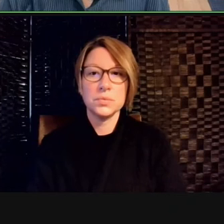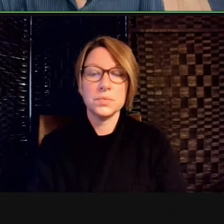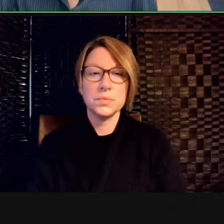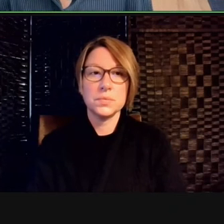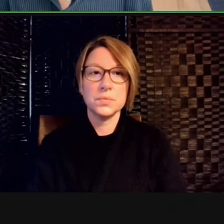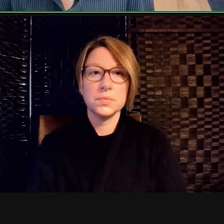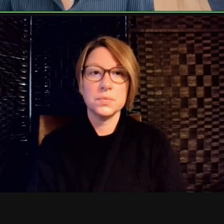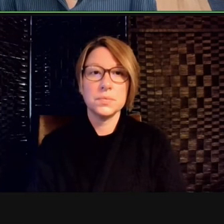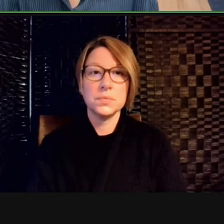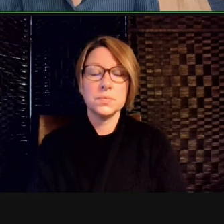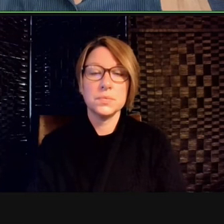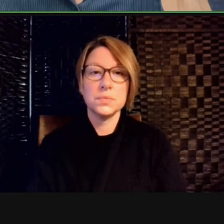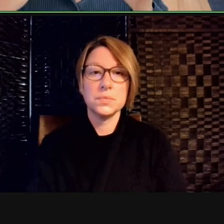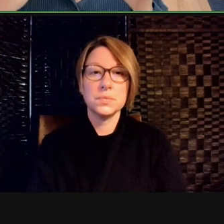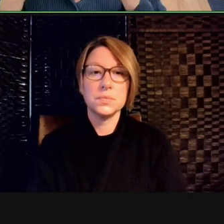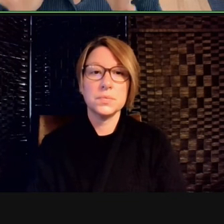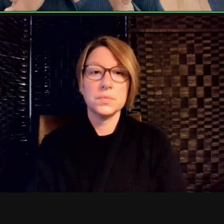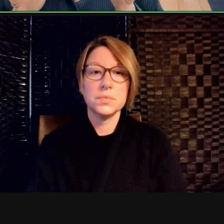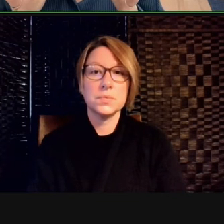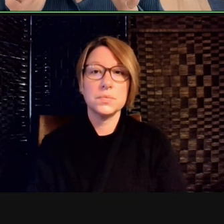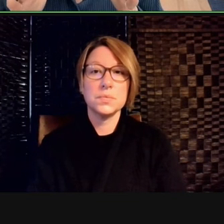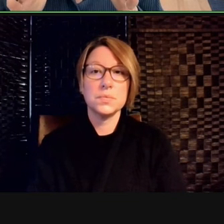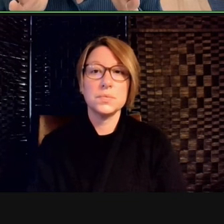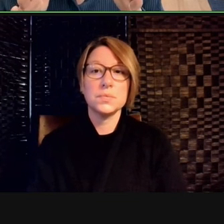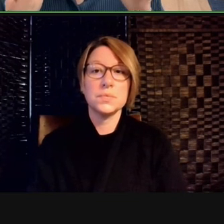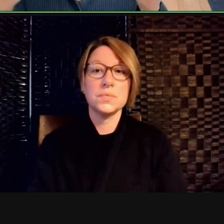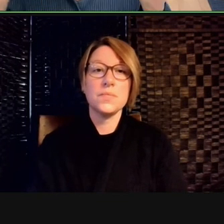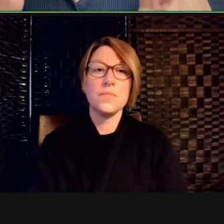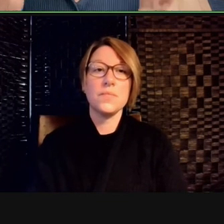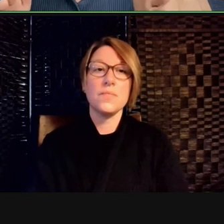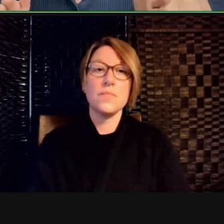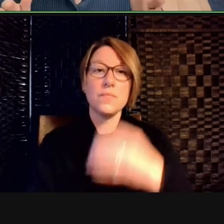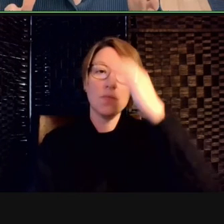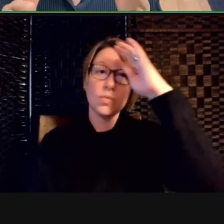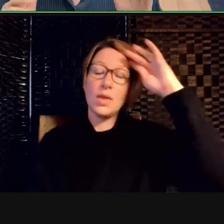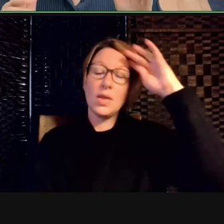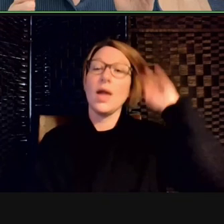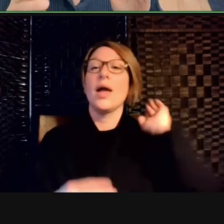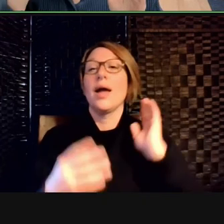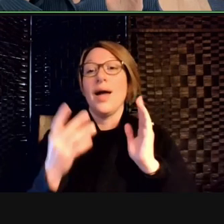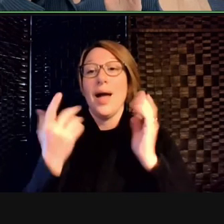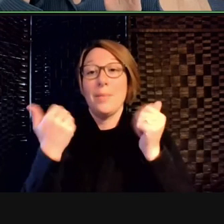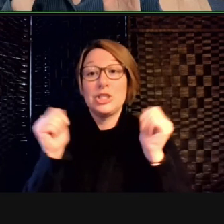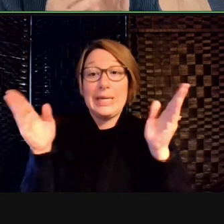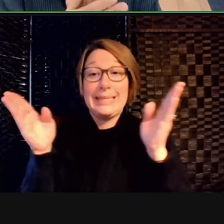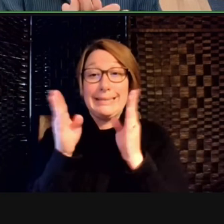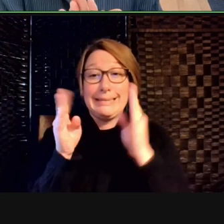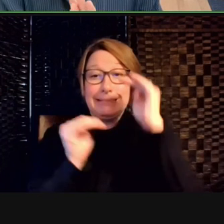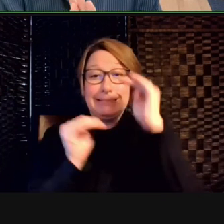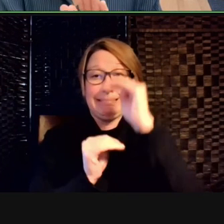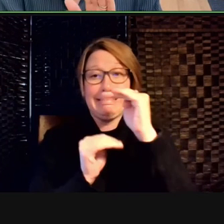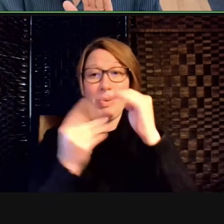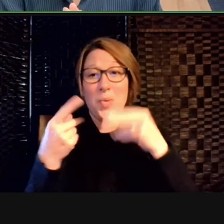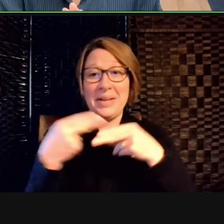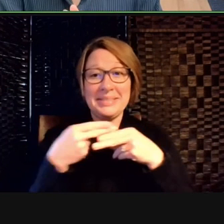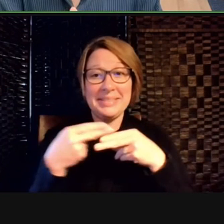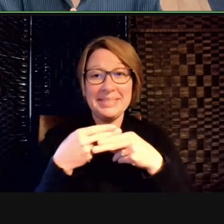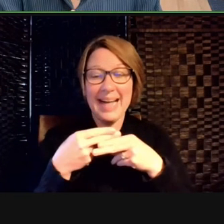All right, so again, I'm gonna try to get on one slide what we could say a lot about that report